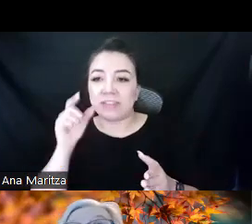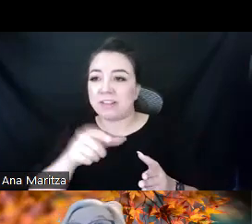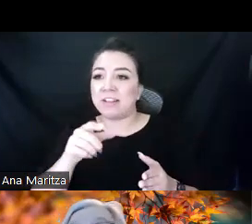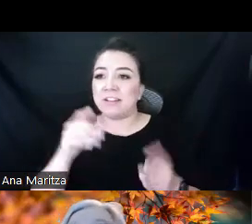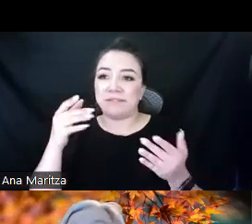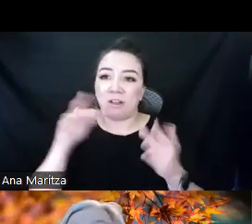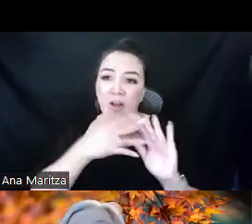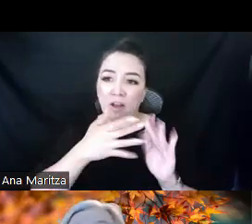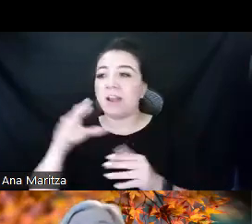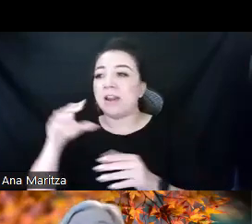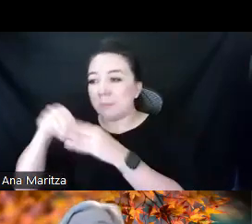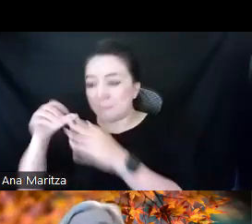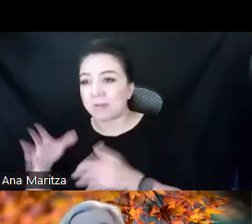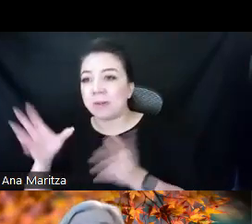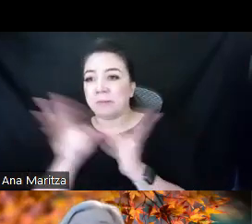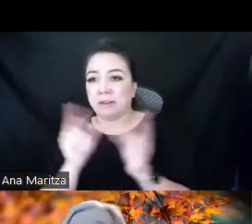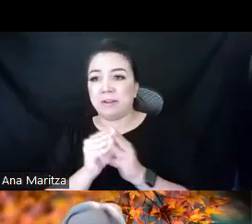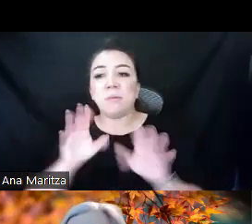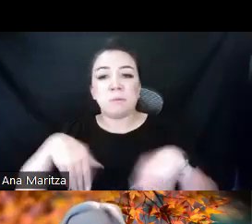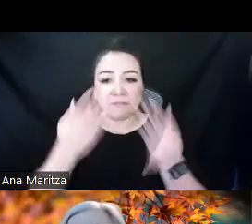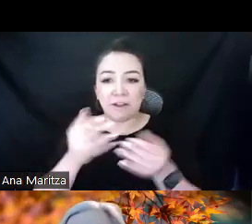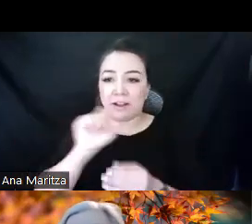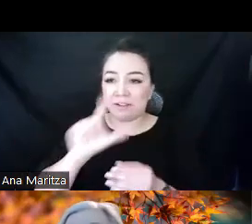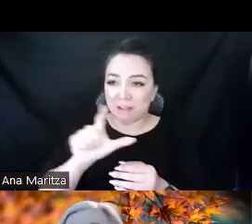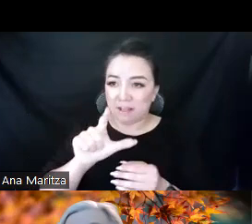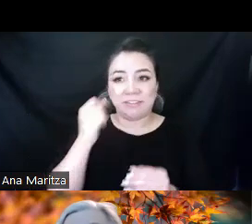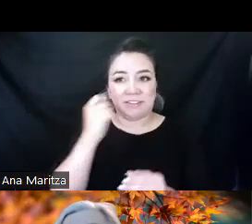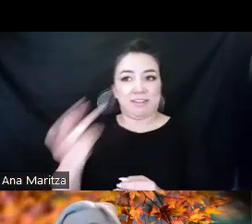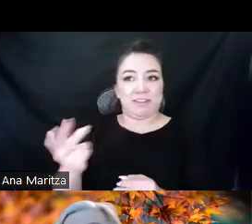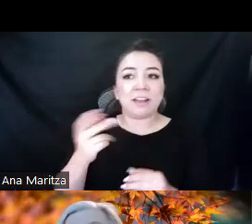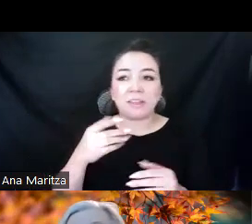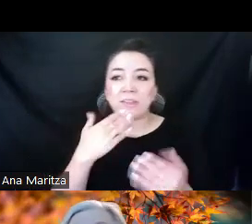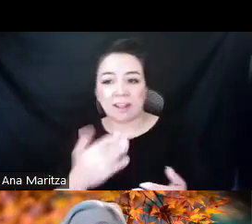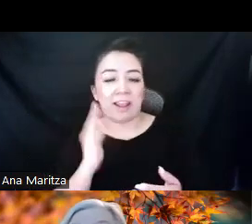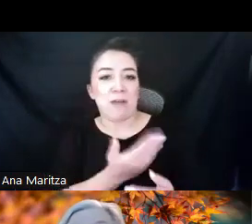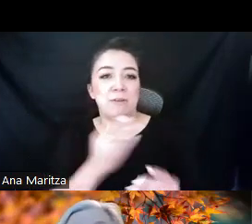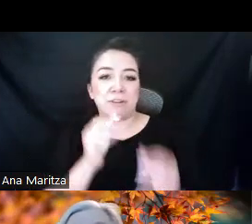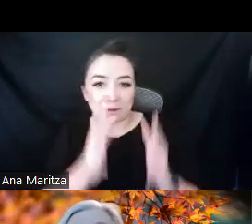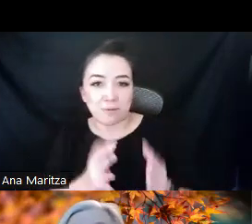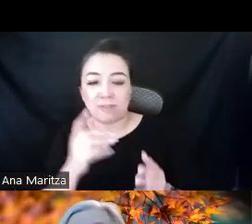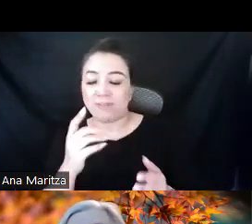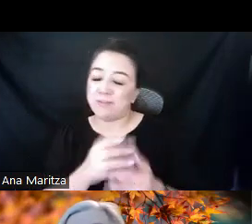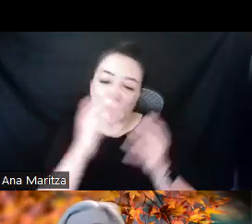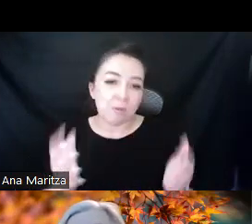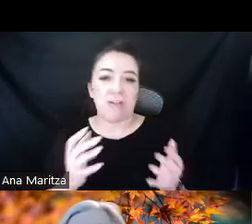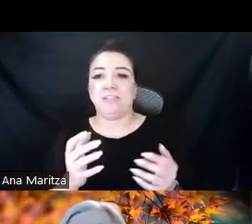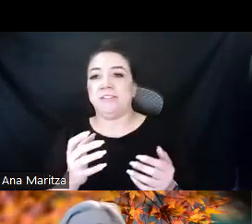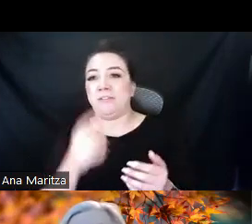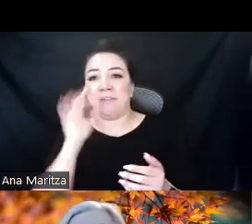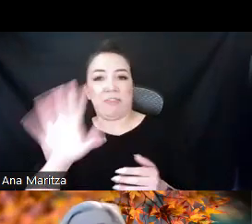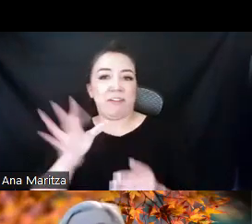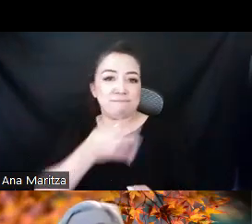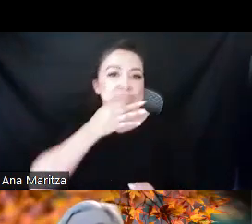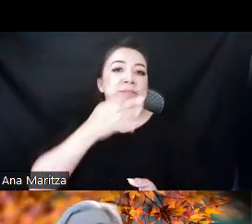meeting. We provide American Sign Language, as you can see, and we thank our interpreters very much for their